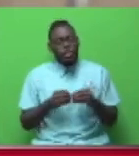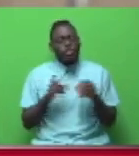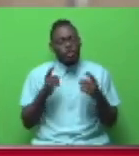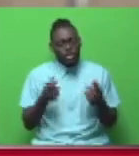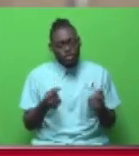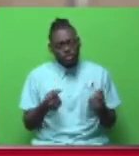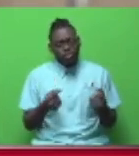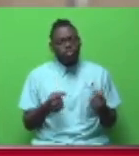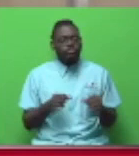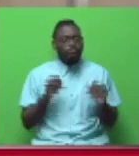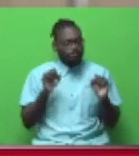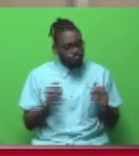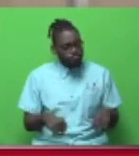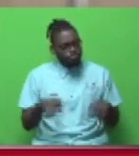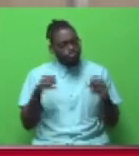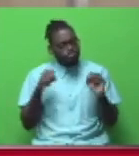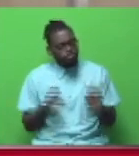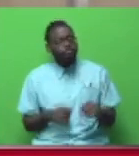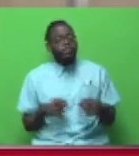having assumed office